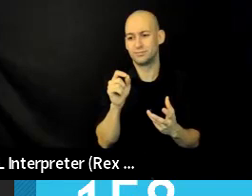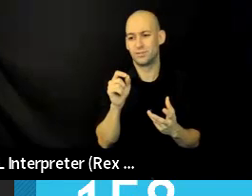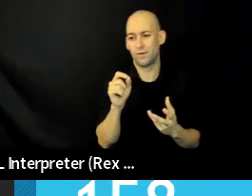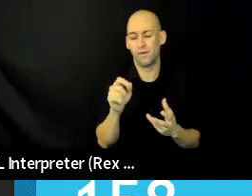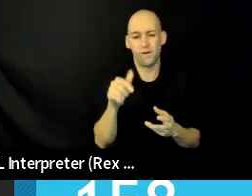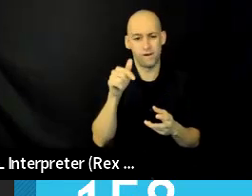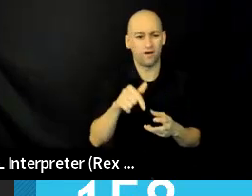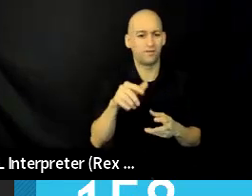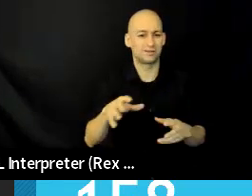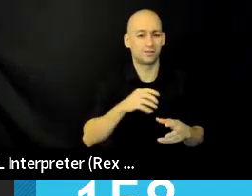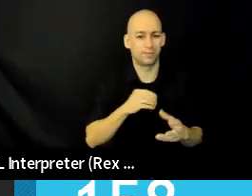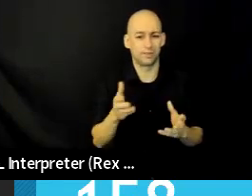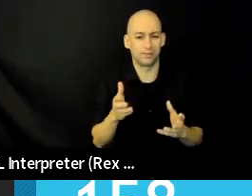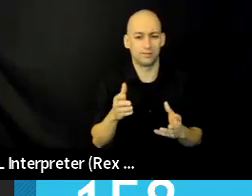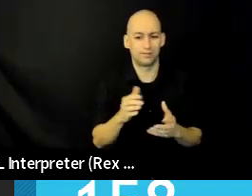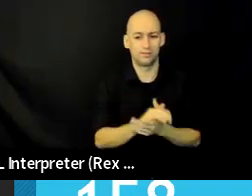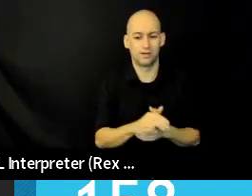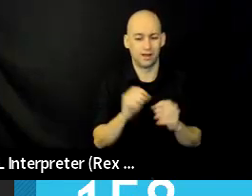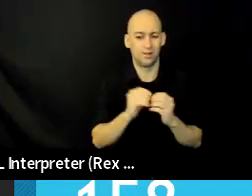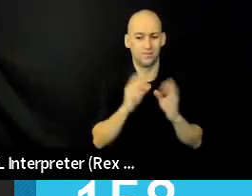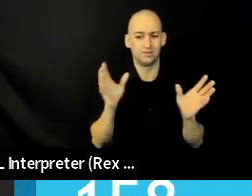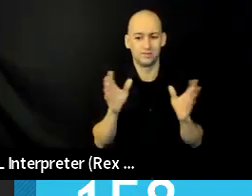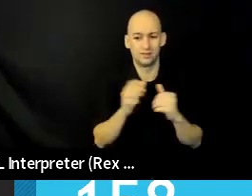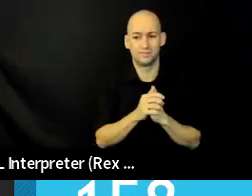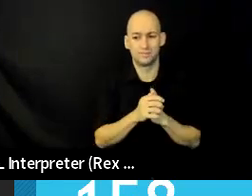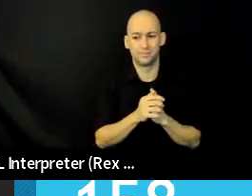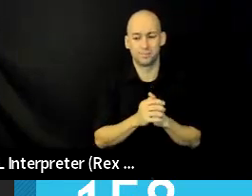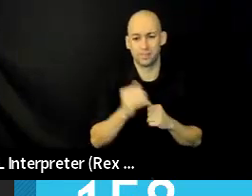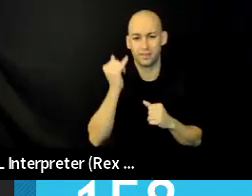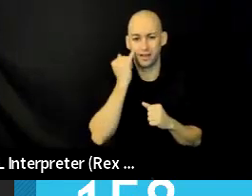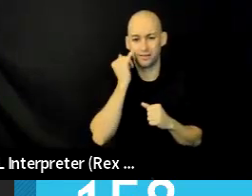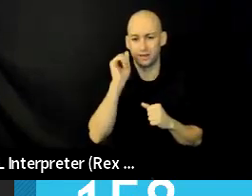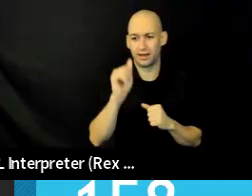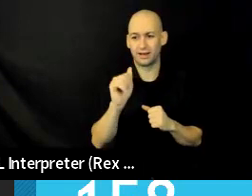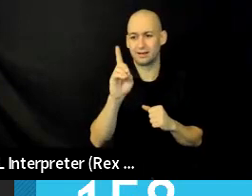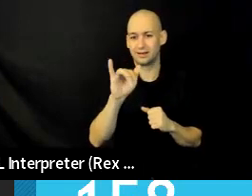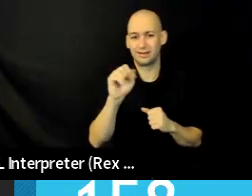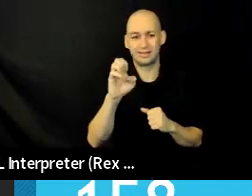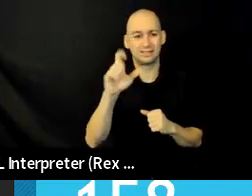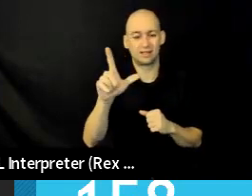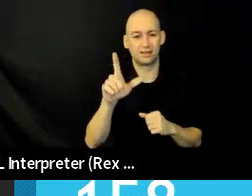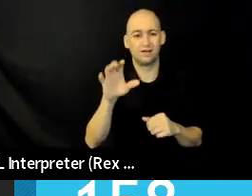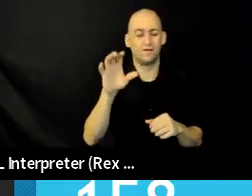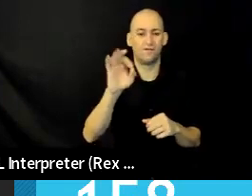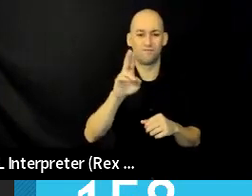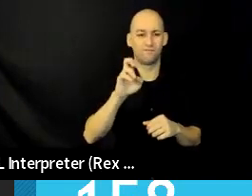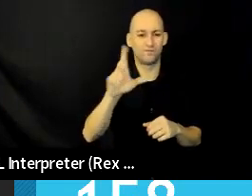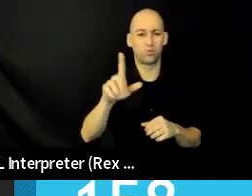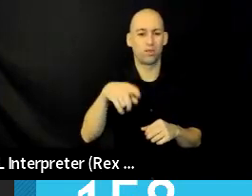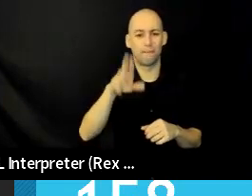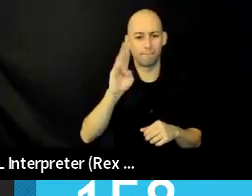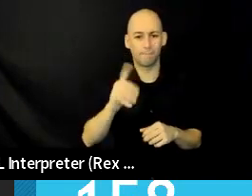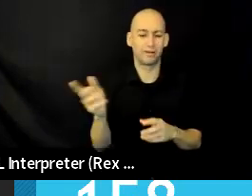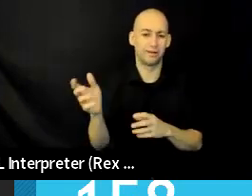this acceptable. Obviously, if a diesel fueling pump were to be knocked